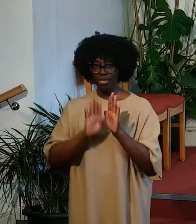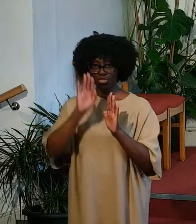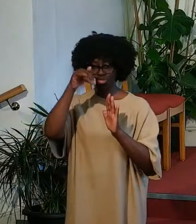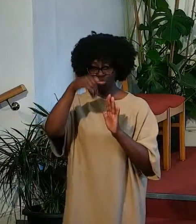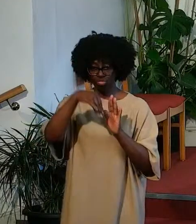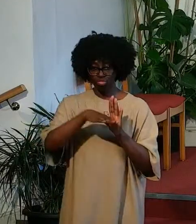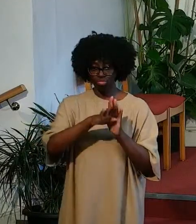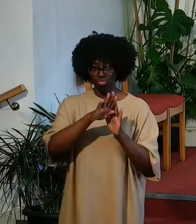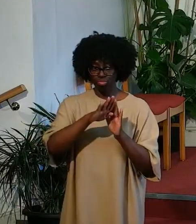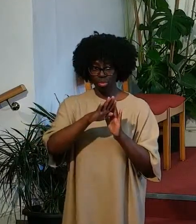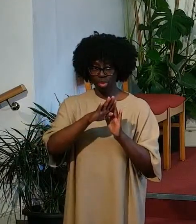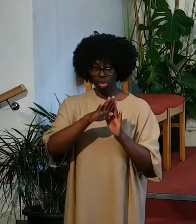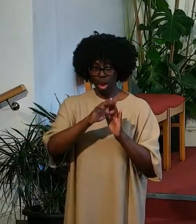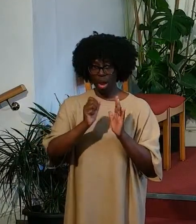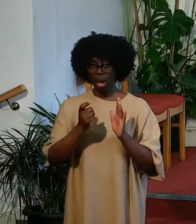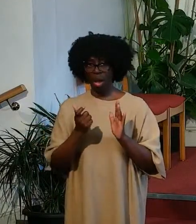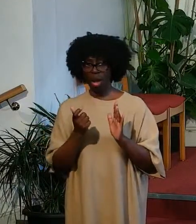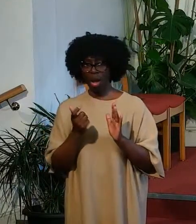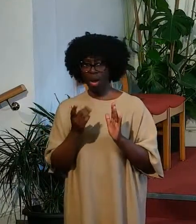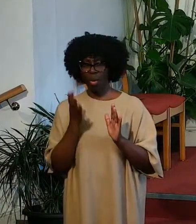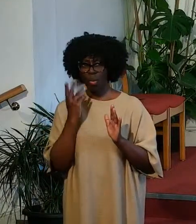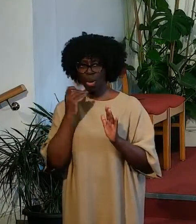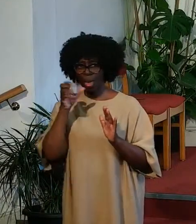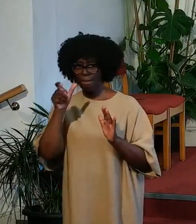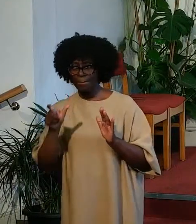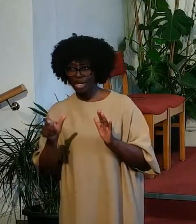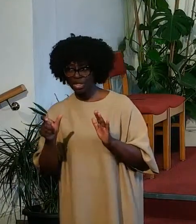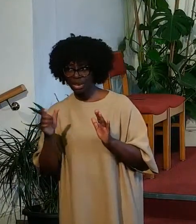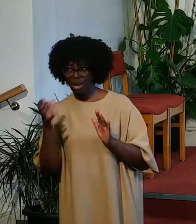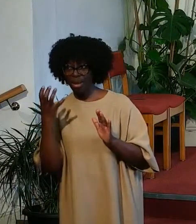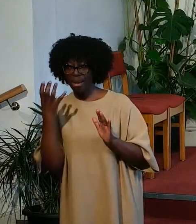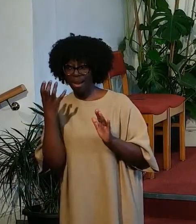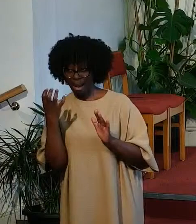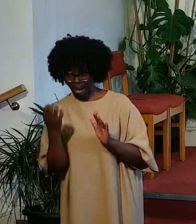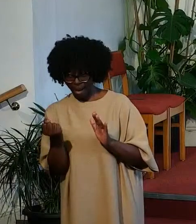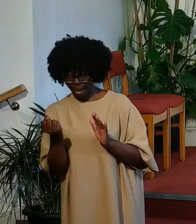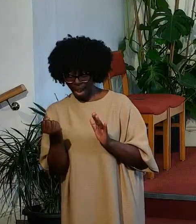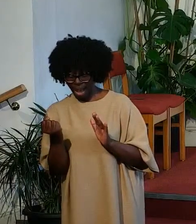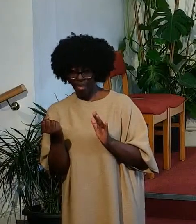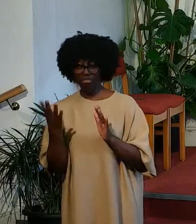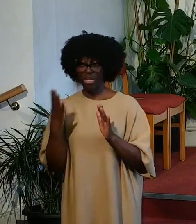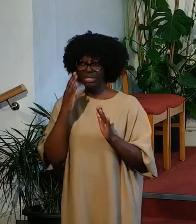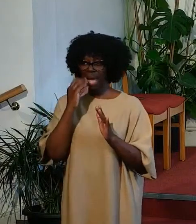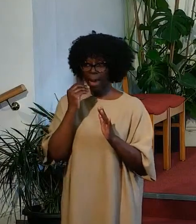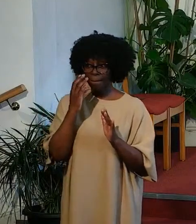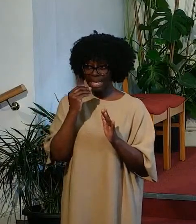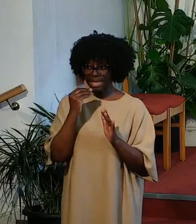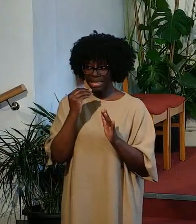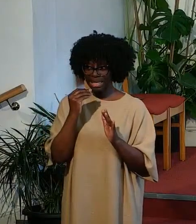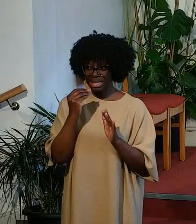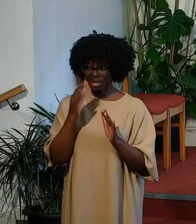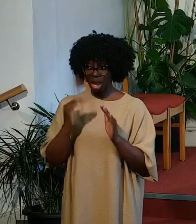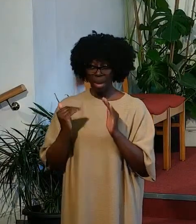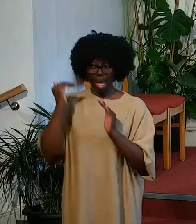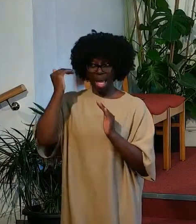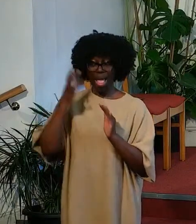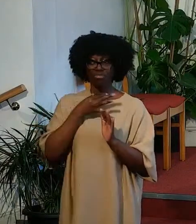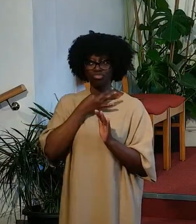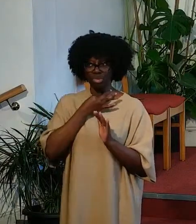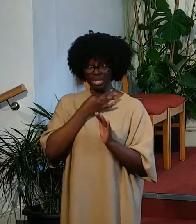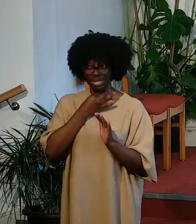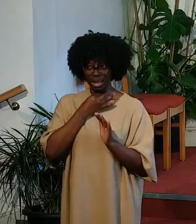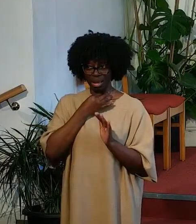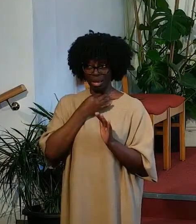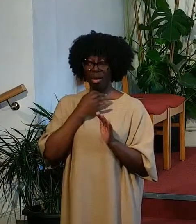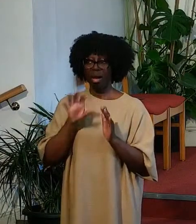these conditions seem to also have a higher chance of having Alzheimer's disease. And when you look at some of the brain